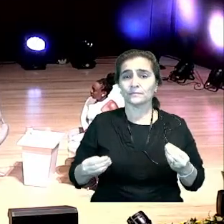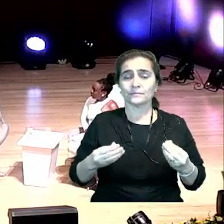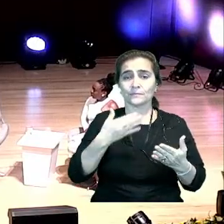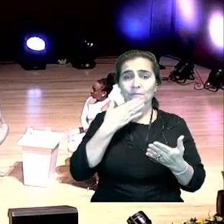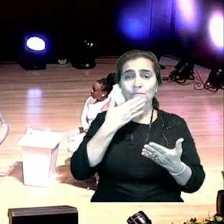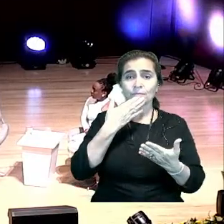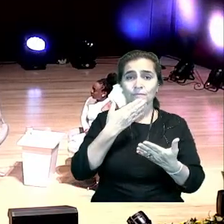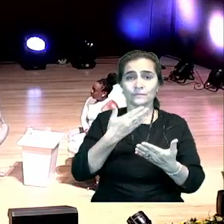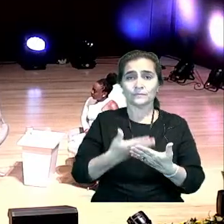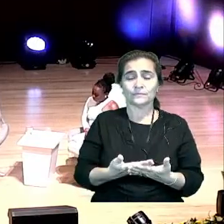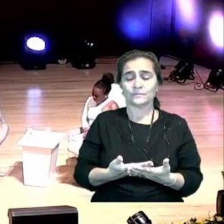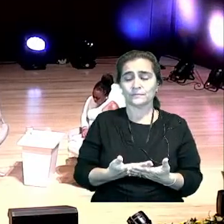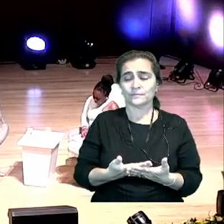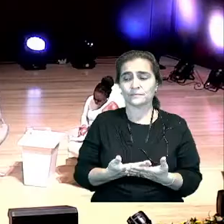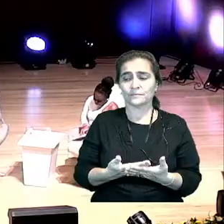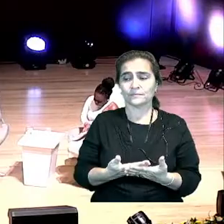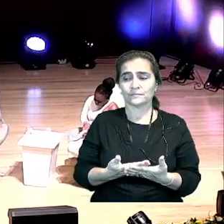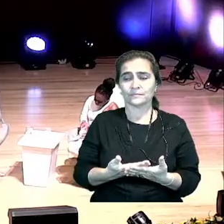Thank you very much.